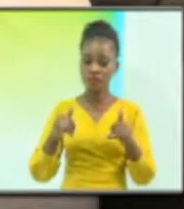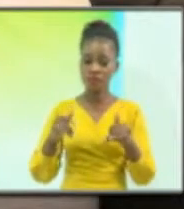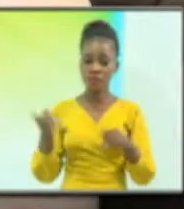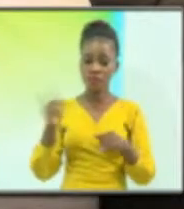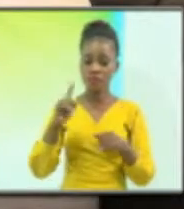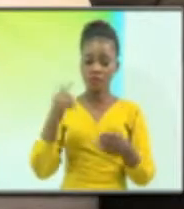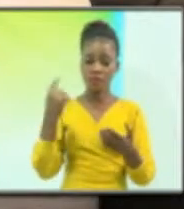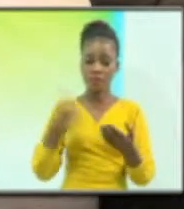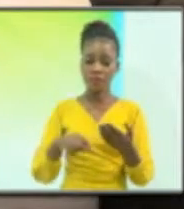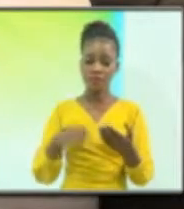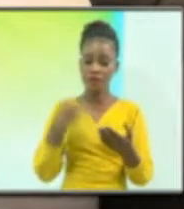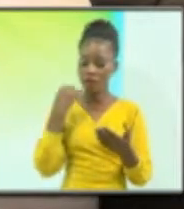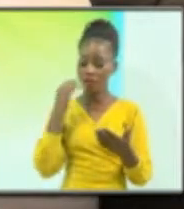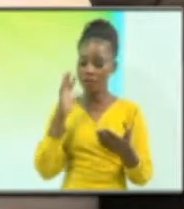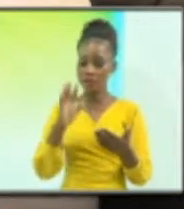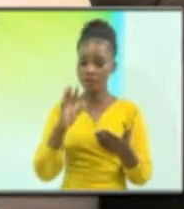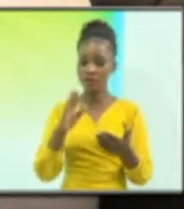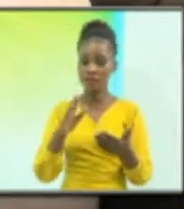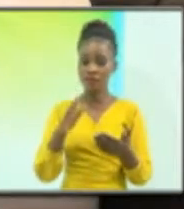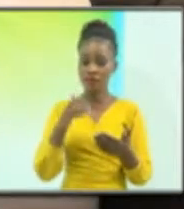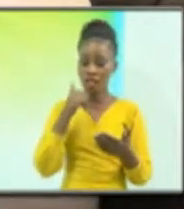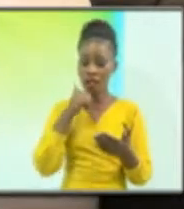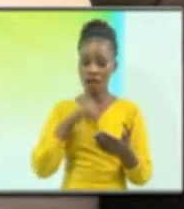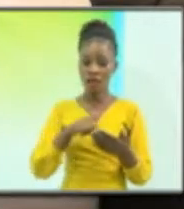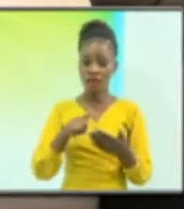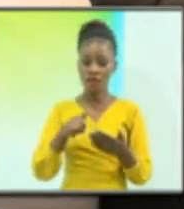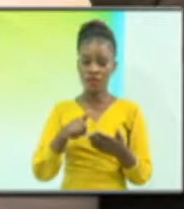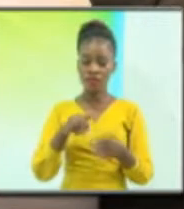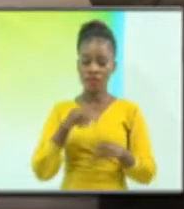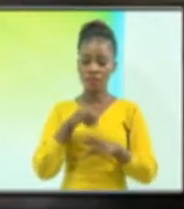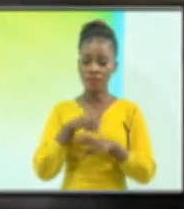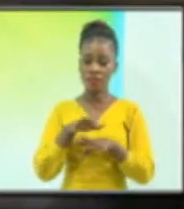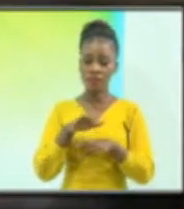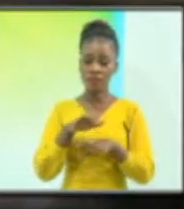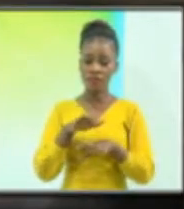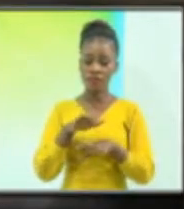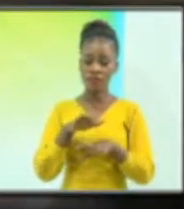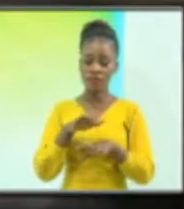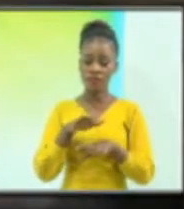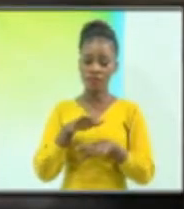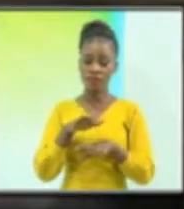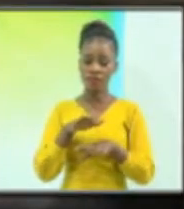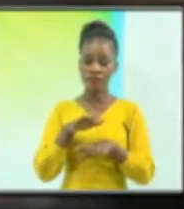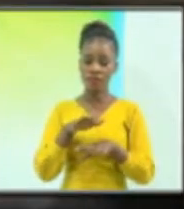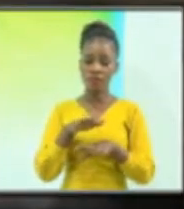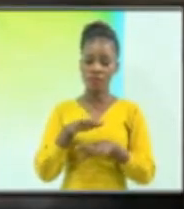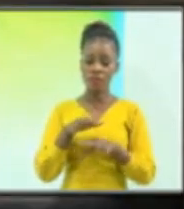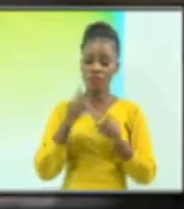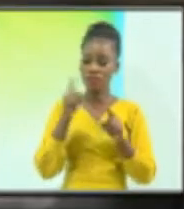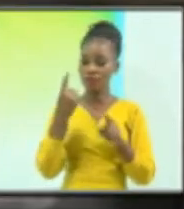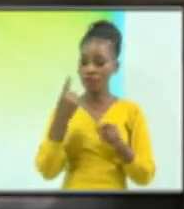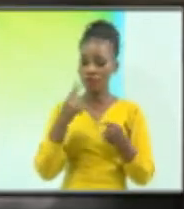we refer to as mobile enrollment kits. And what has prevented it not Now, from? of course, one is the